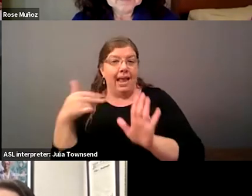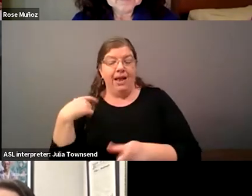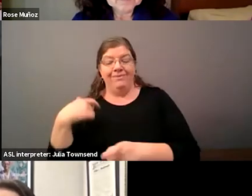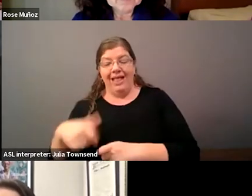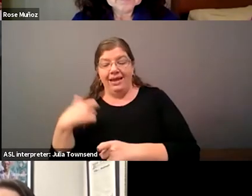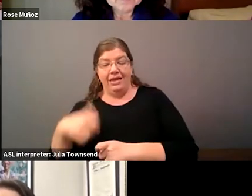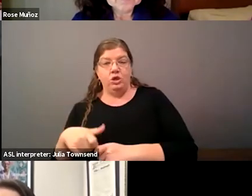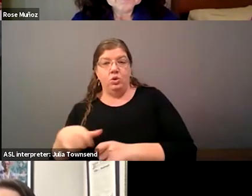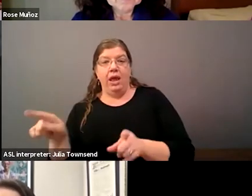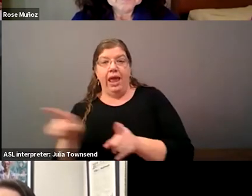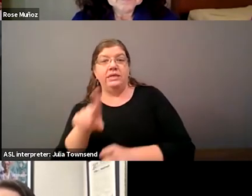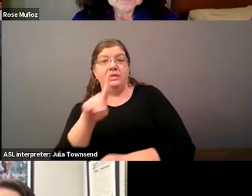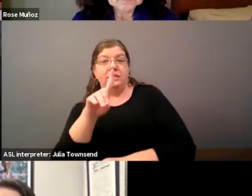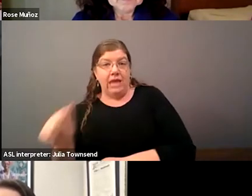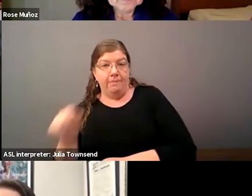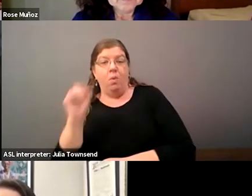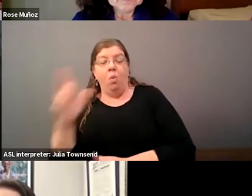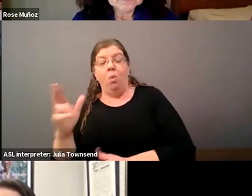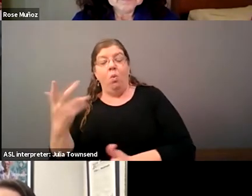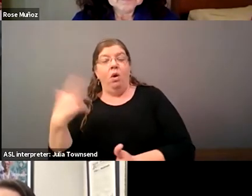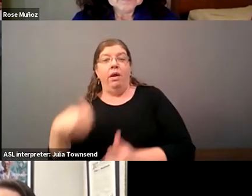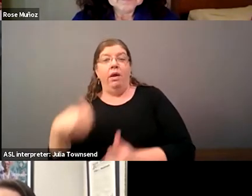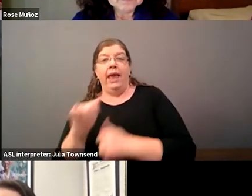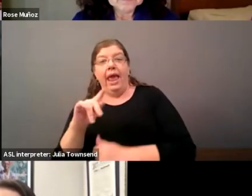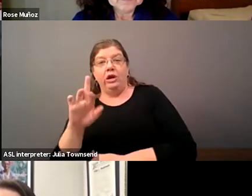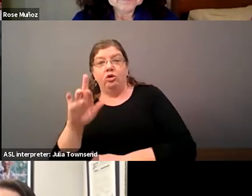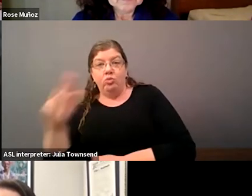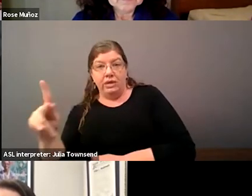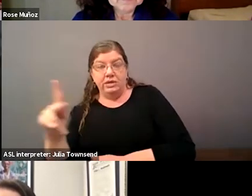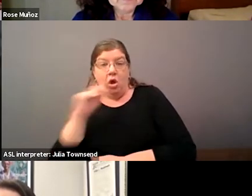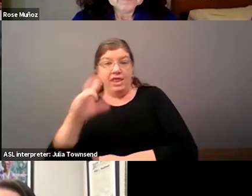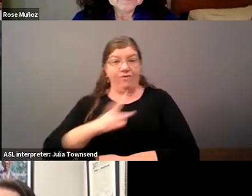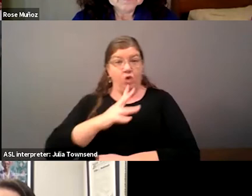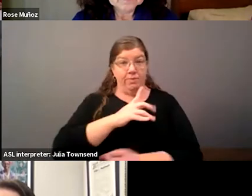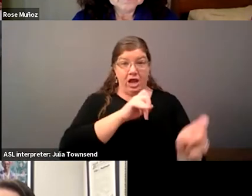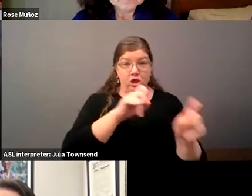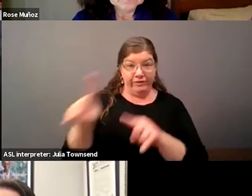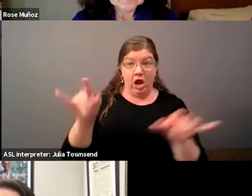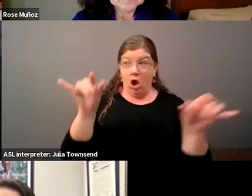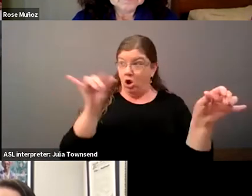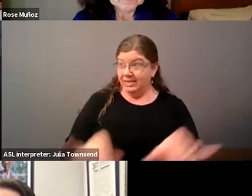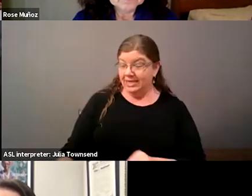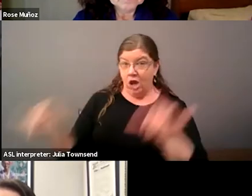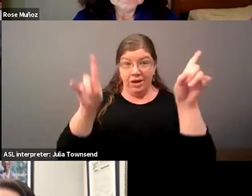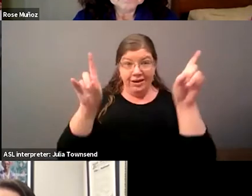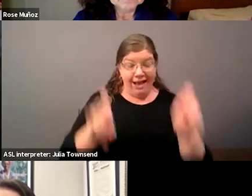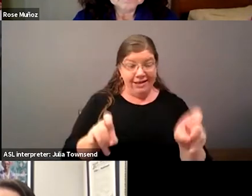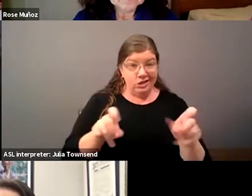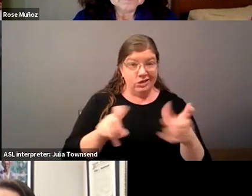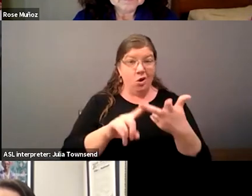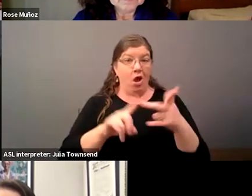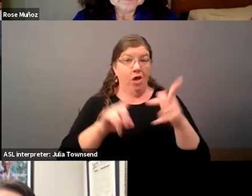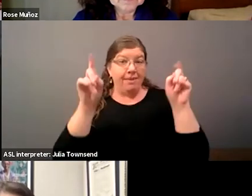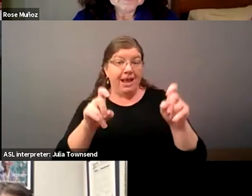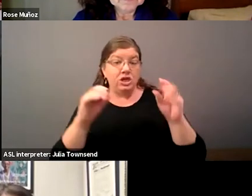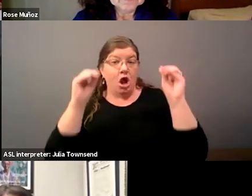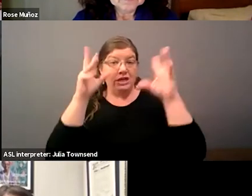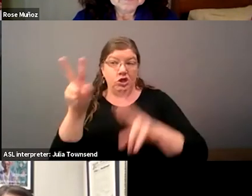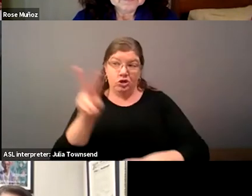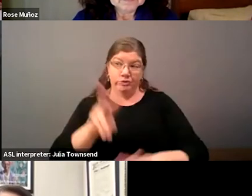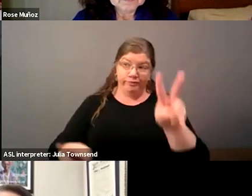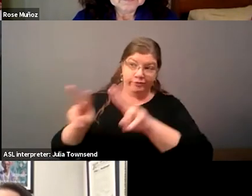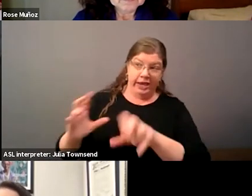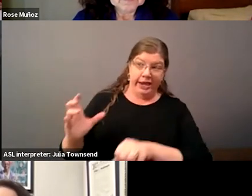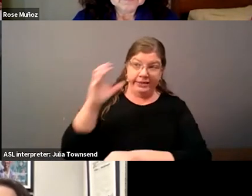youth are they formalized surveys are they standardized tests are they merely based on teachers assumptions and even classroom observations